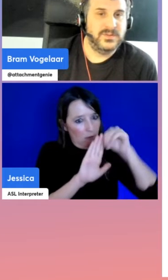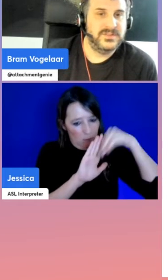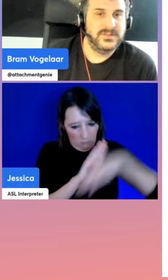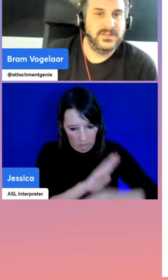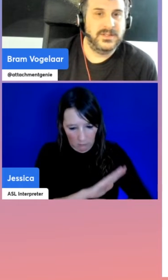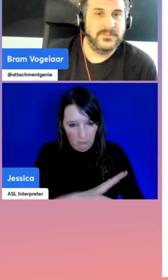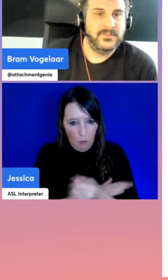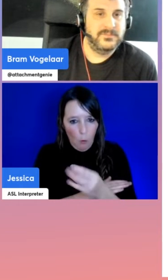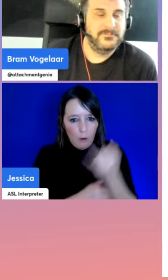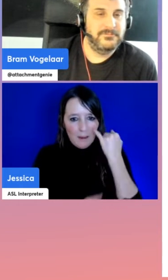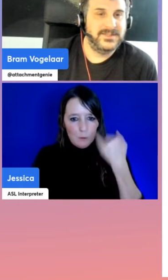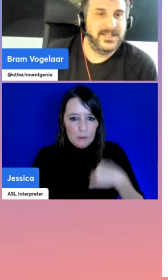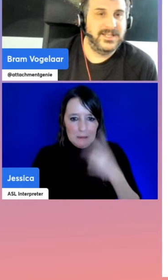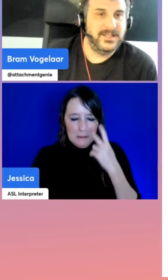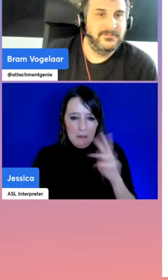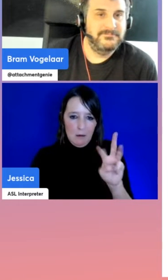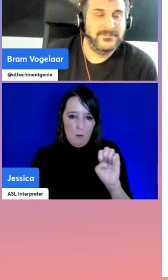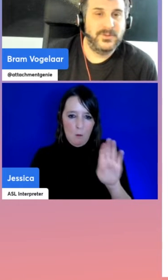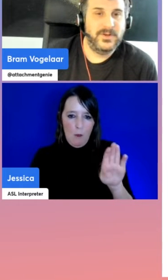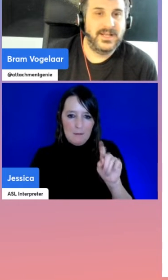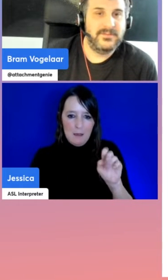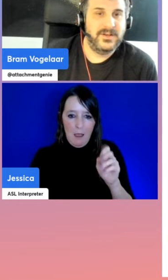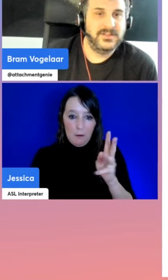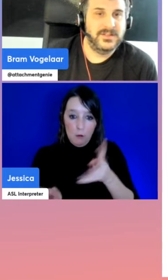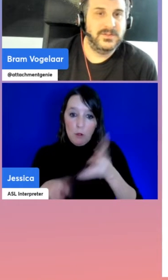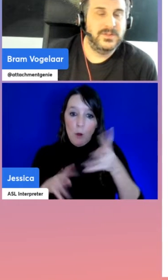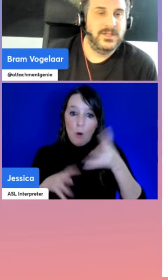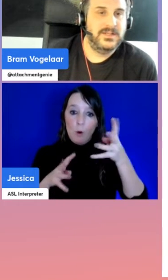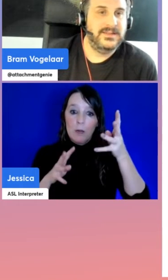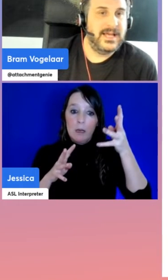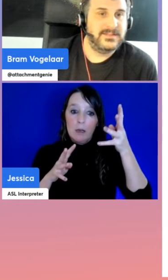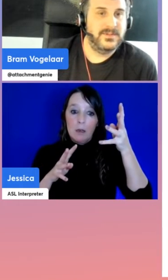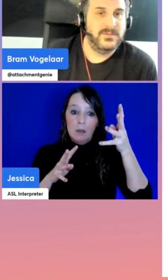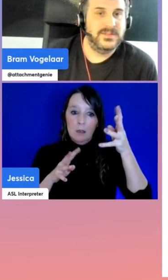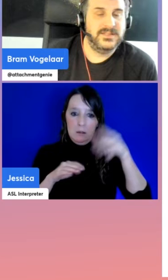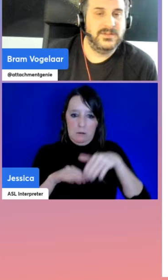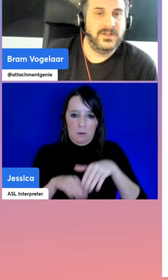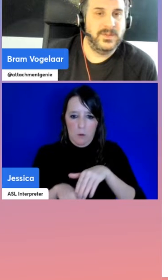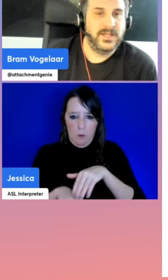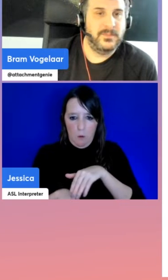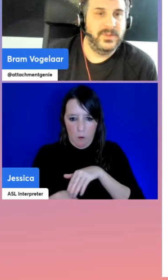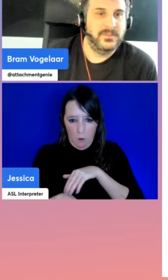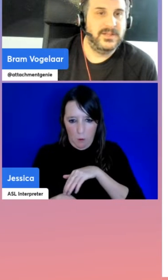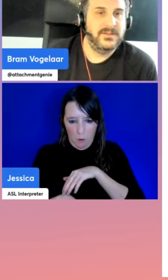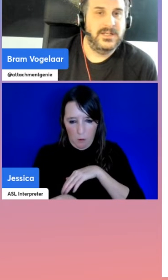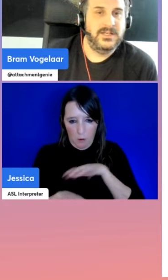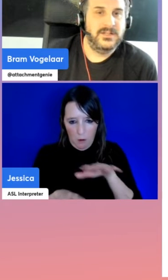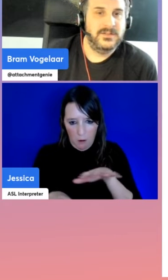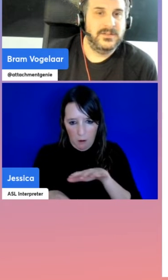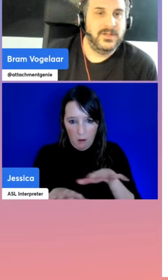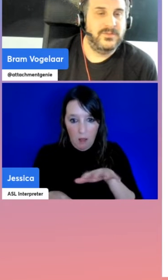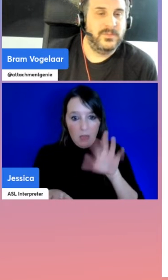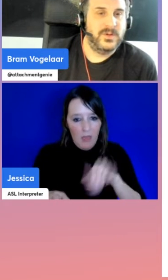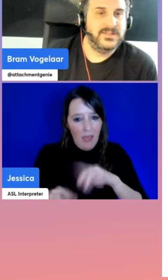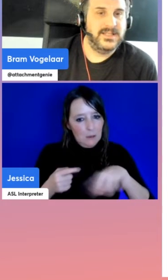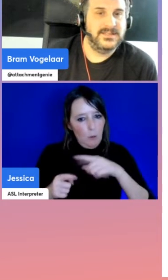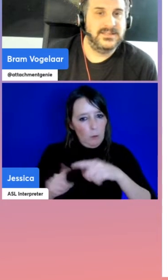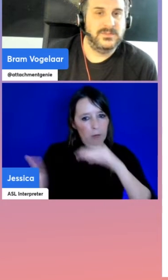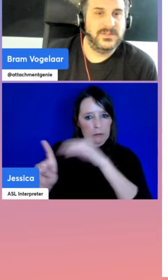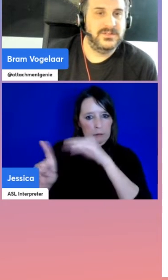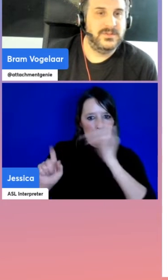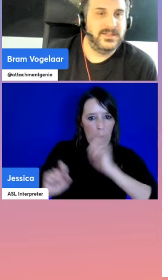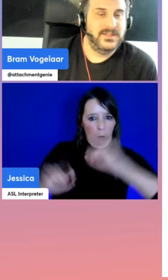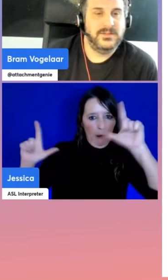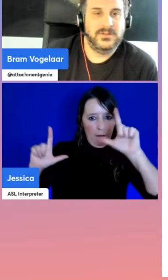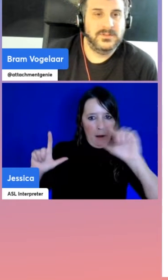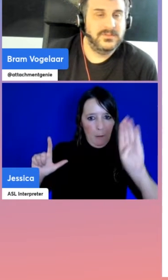website loads basically get very slow, that's when we still want to wake up Bill. But for